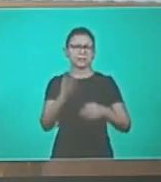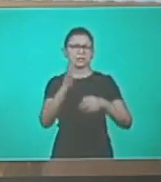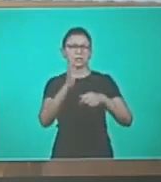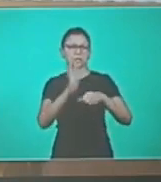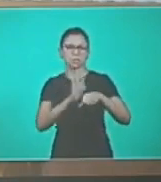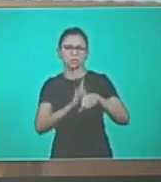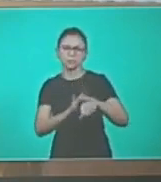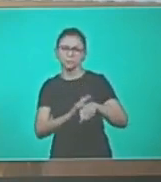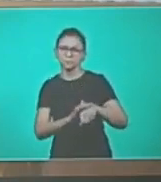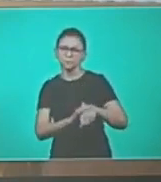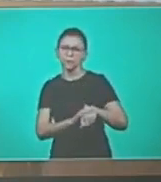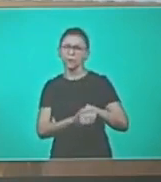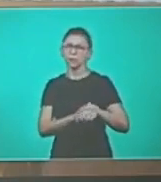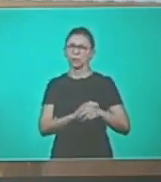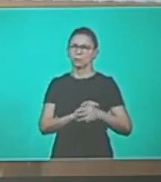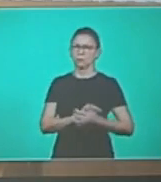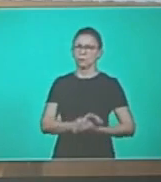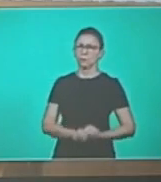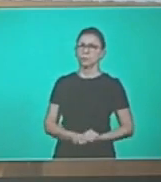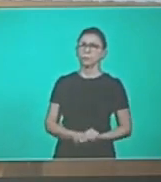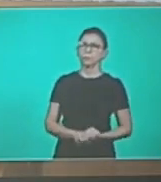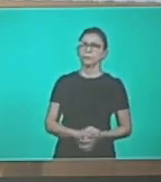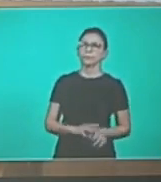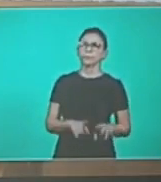Sometimes there is somebody with a